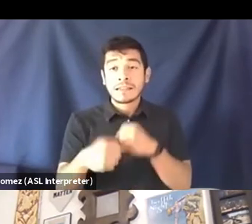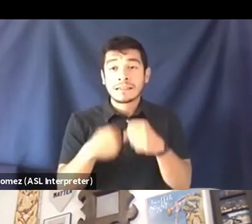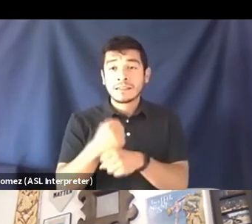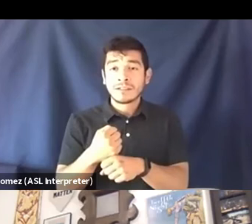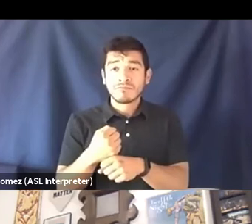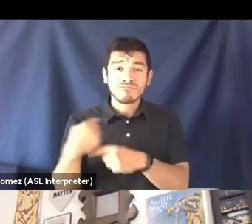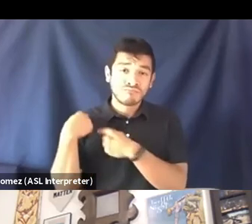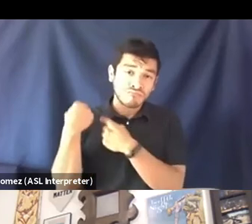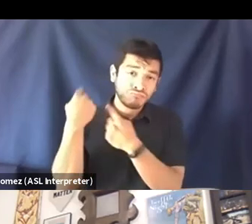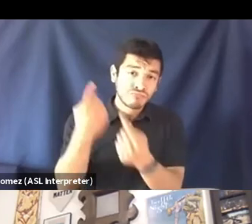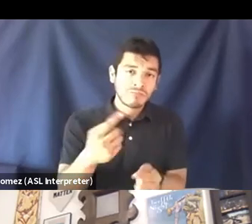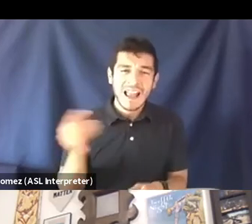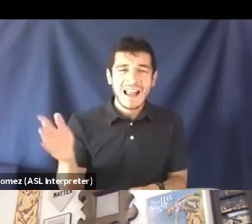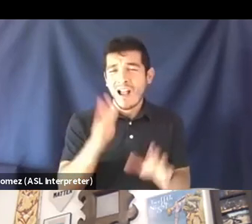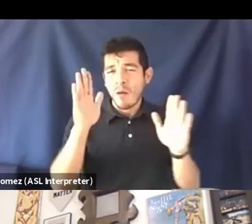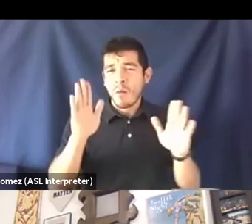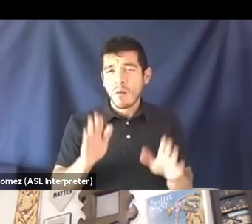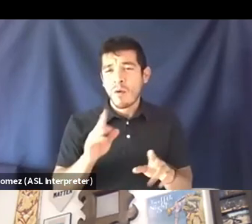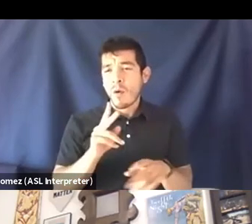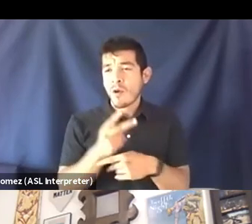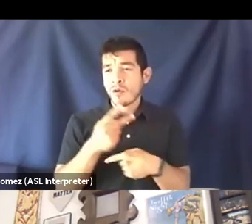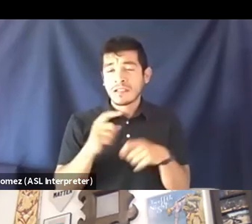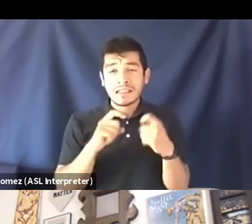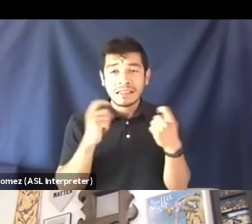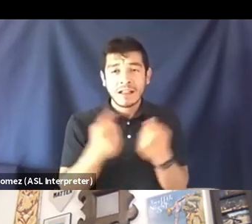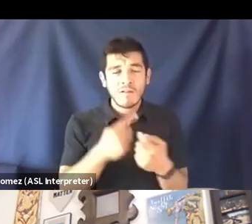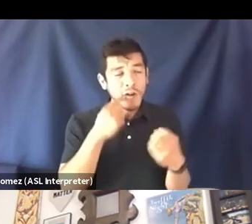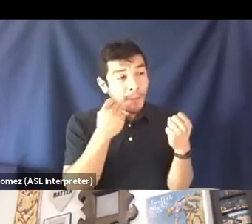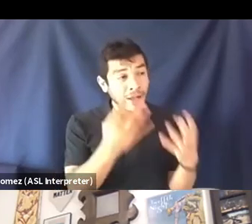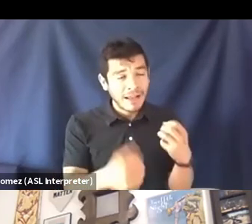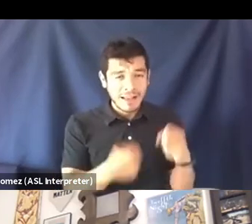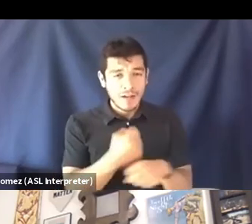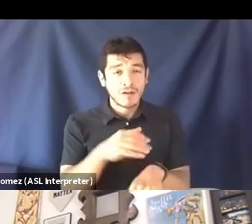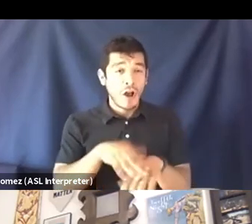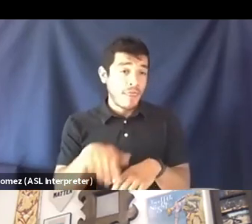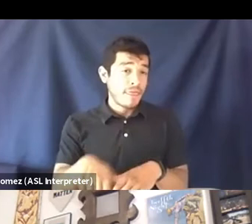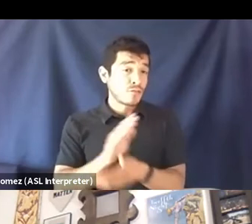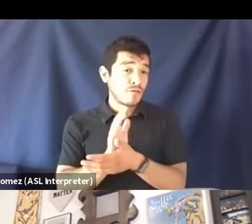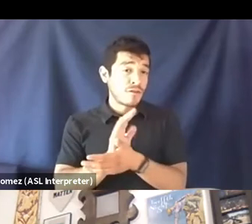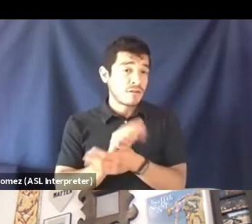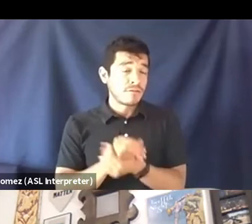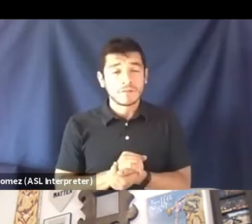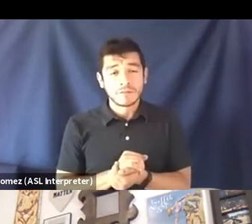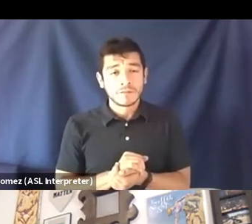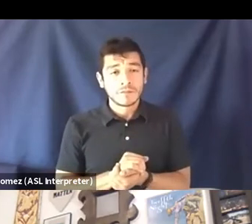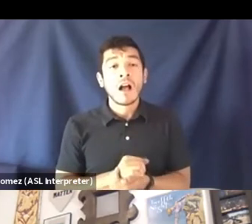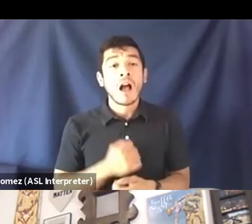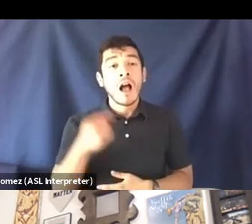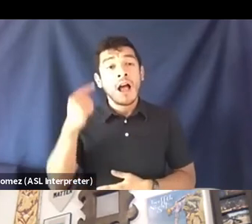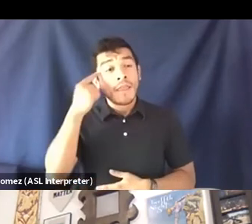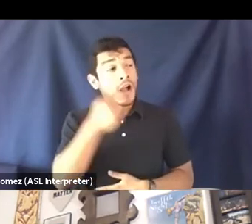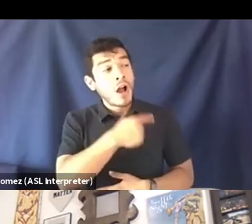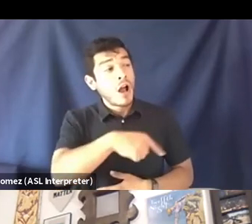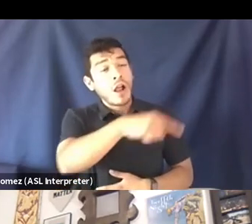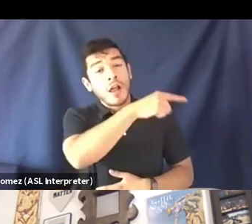our incredible producing team for many years on this project. And I think all of us,